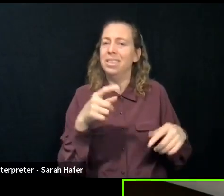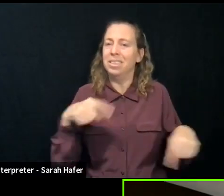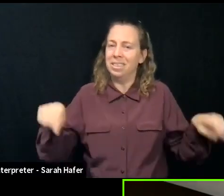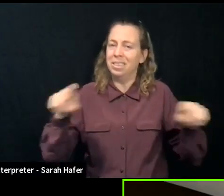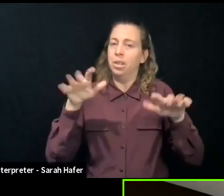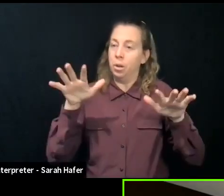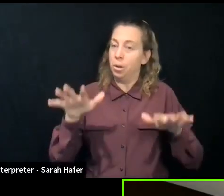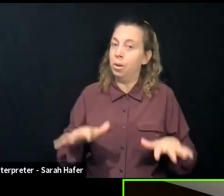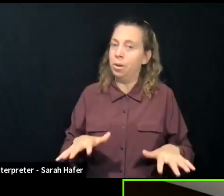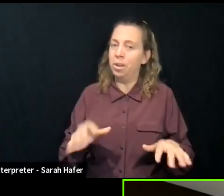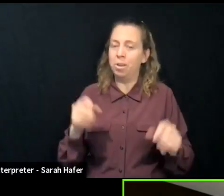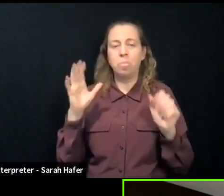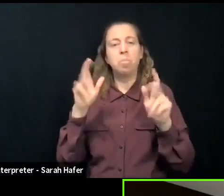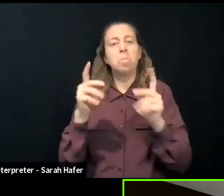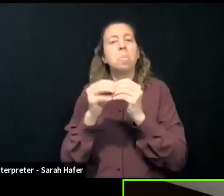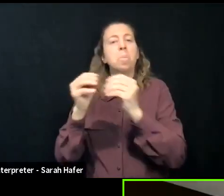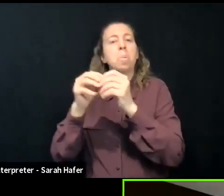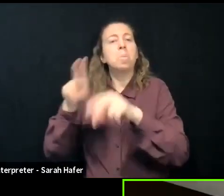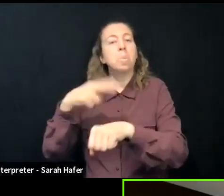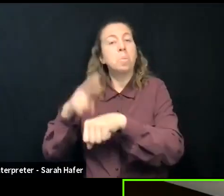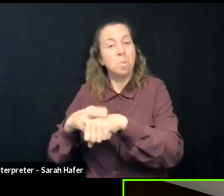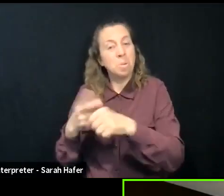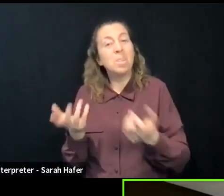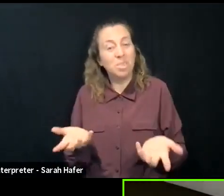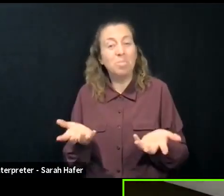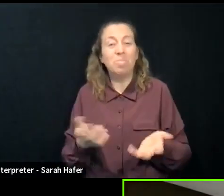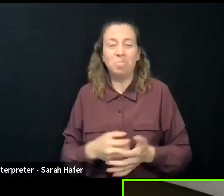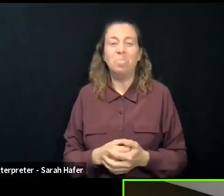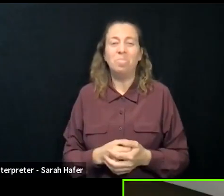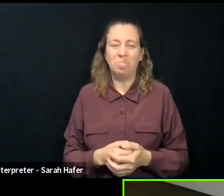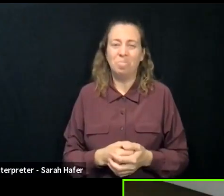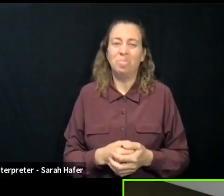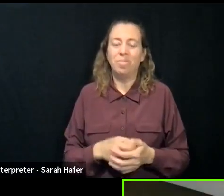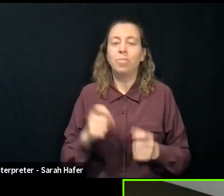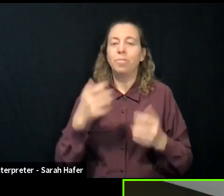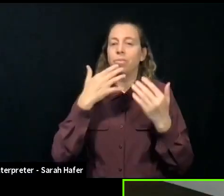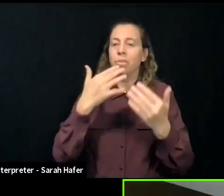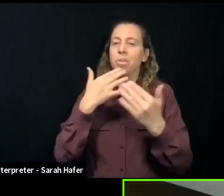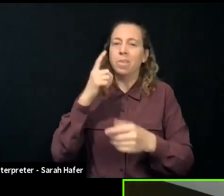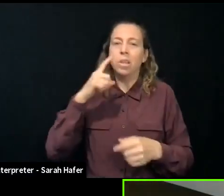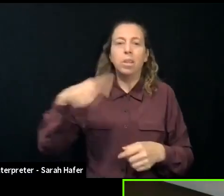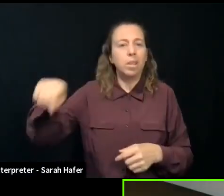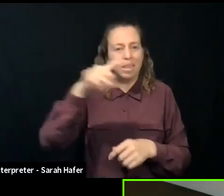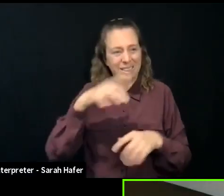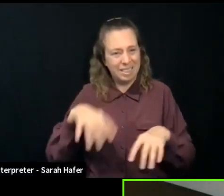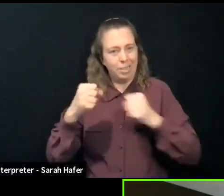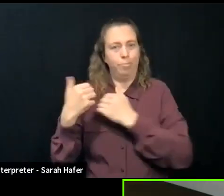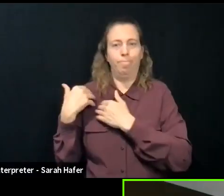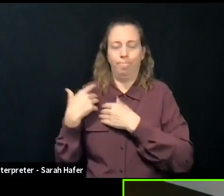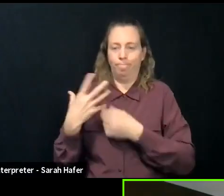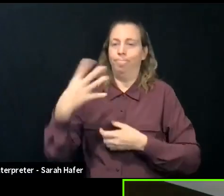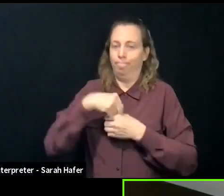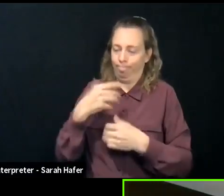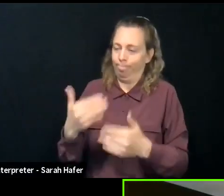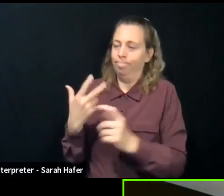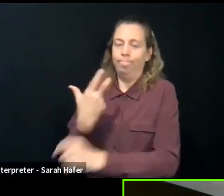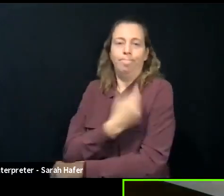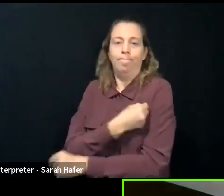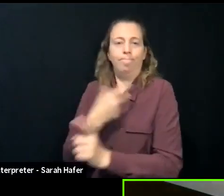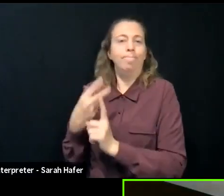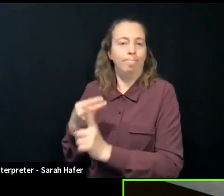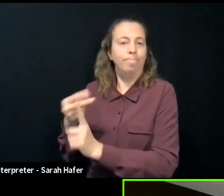We are so close, and we thank you for doing your part. Oregon vaccinators are